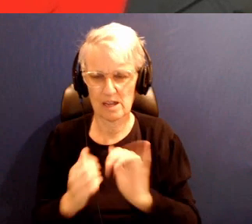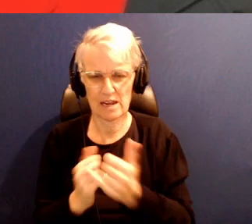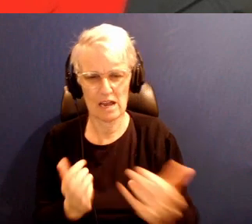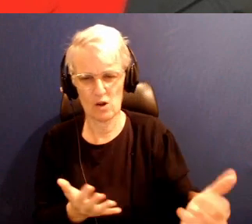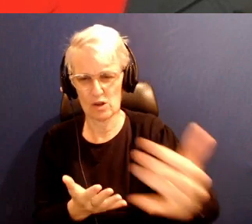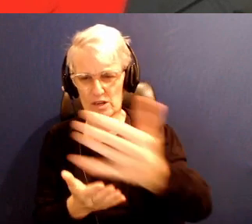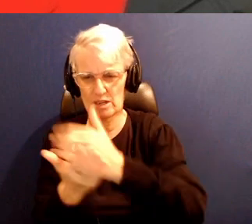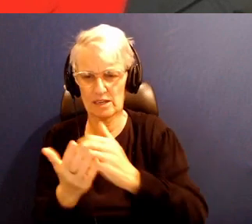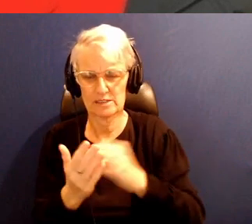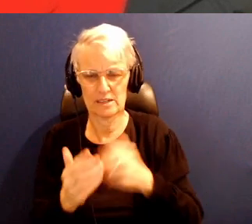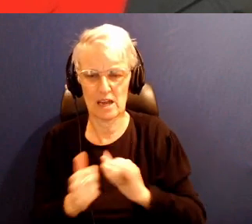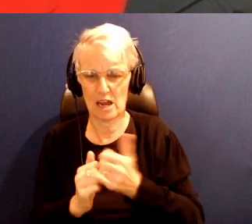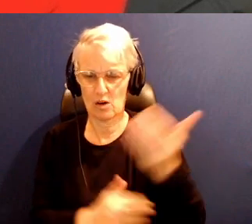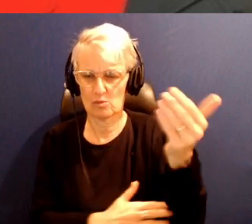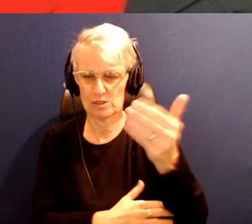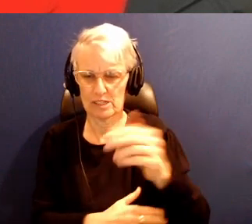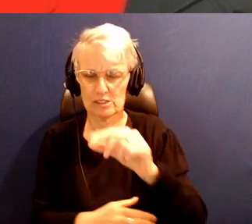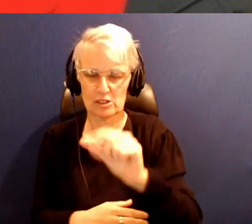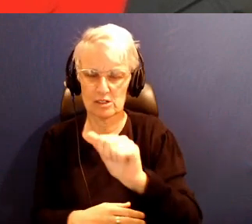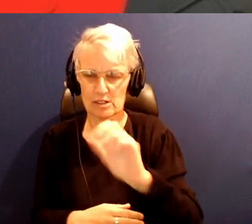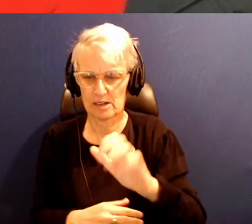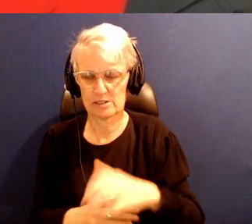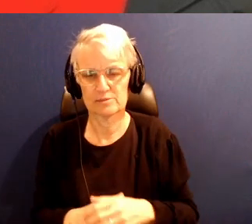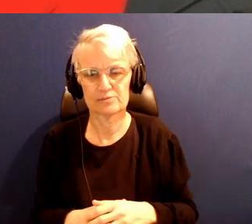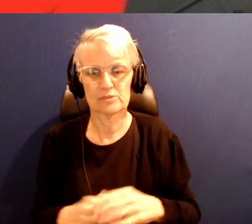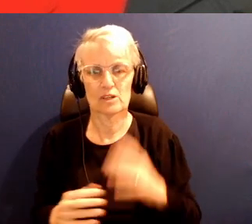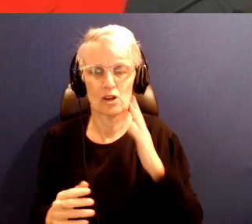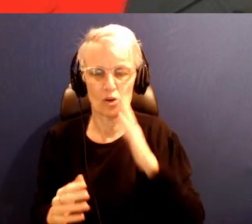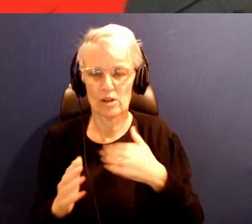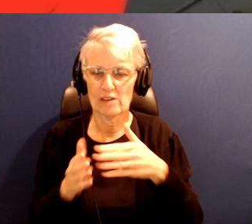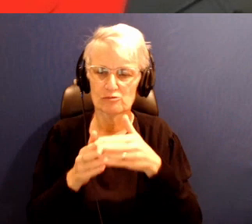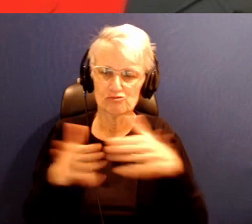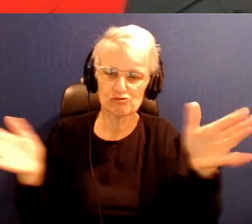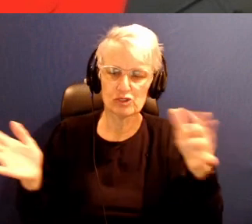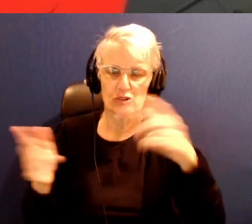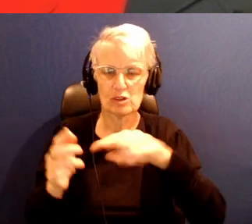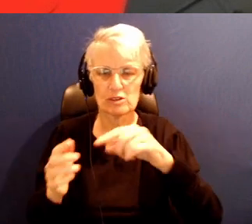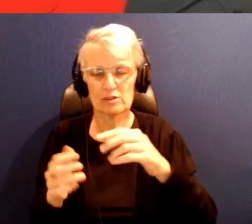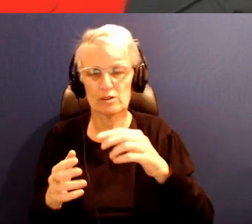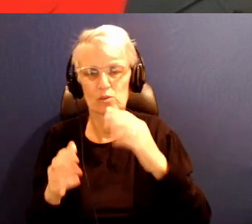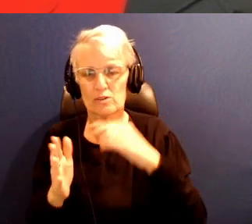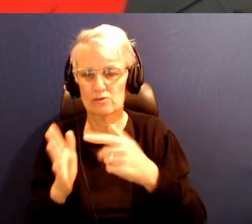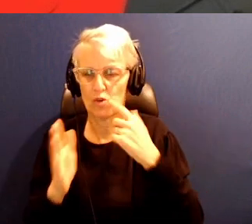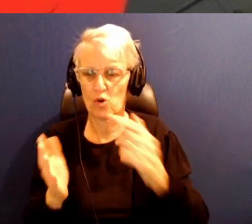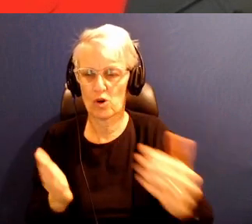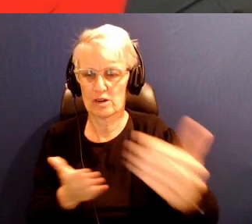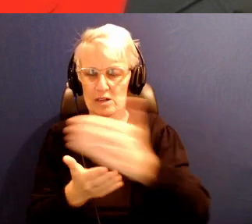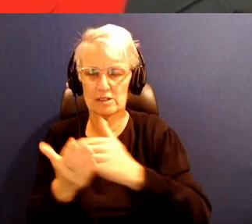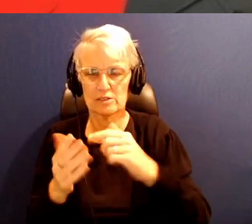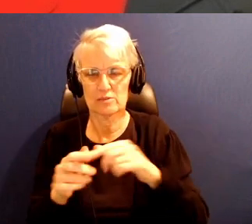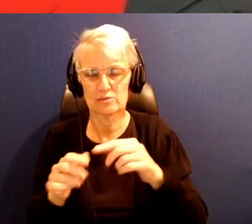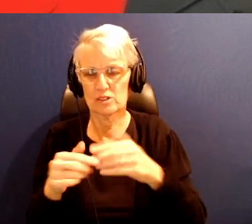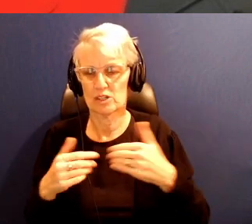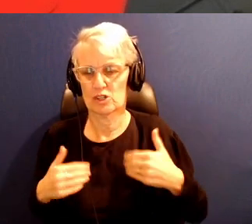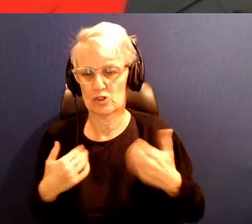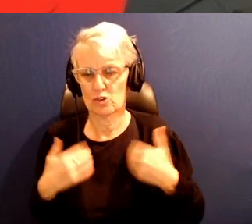they want to collect and present those results to GAC. There will be high level indicators that GAC will need to collect in order to